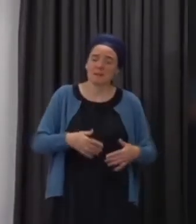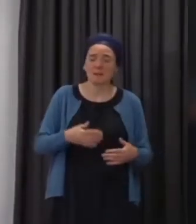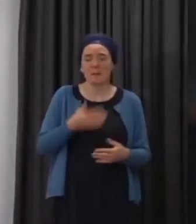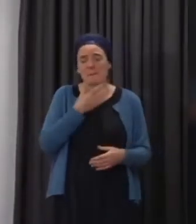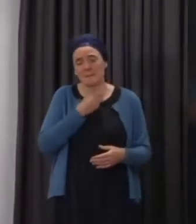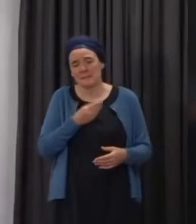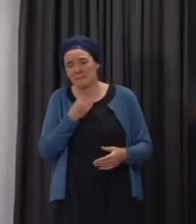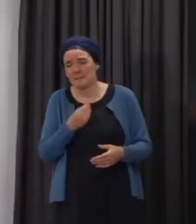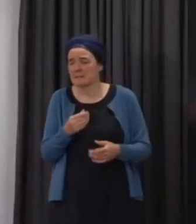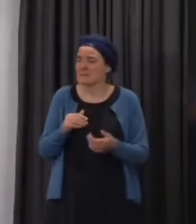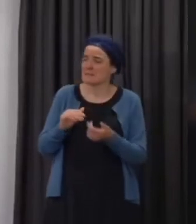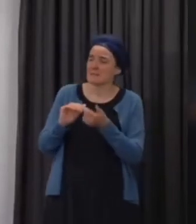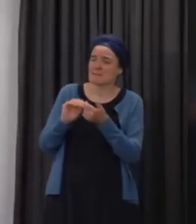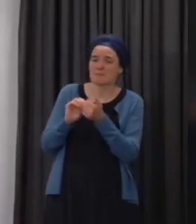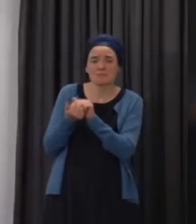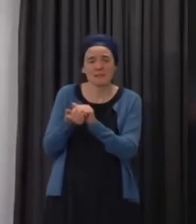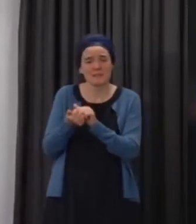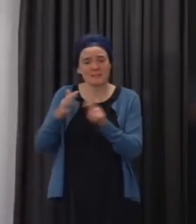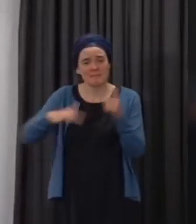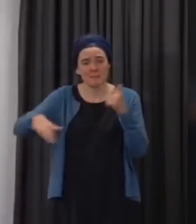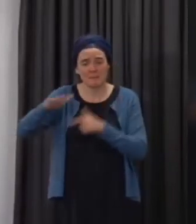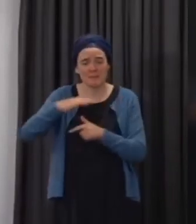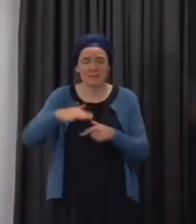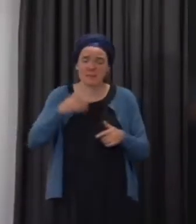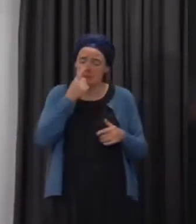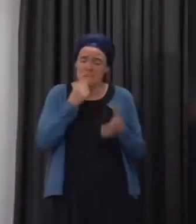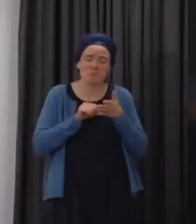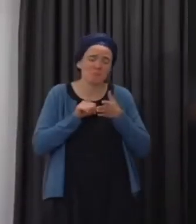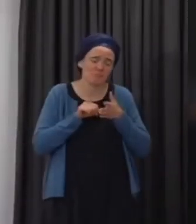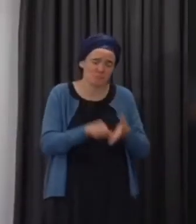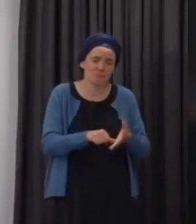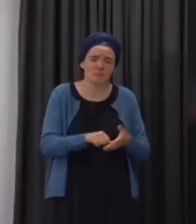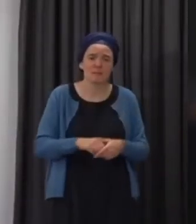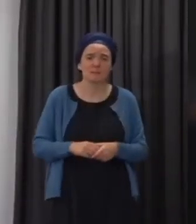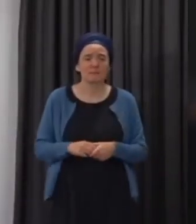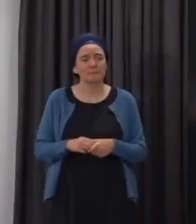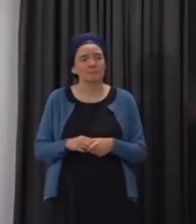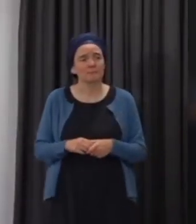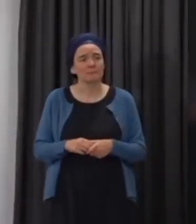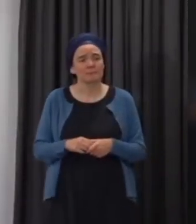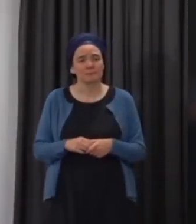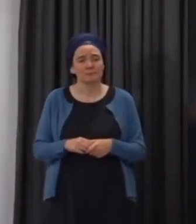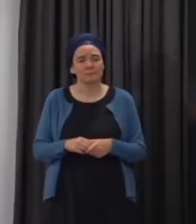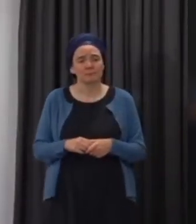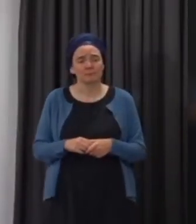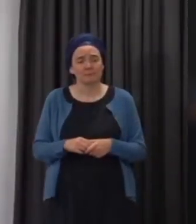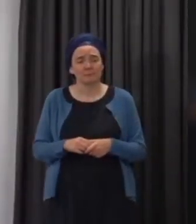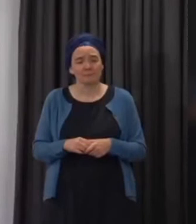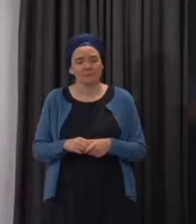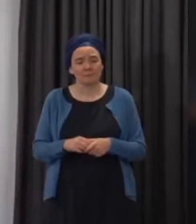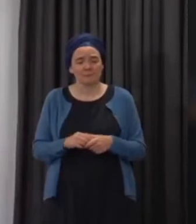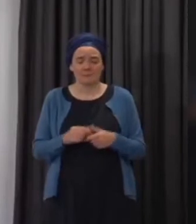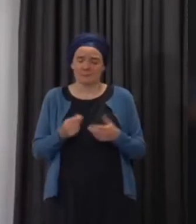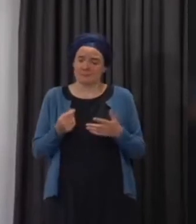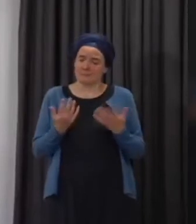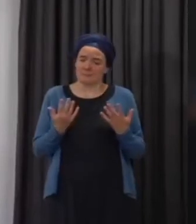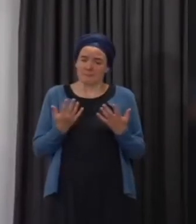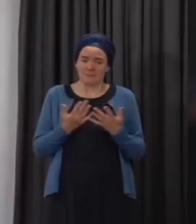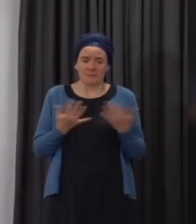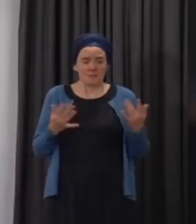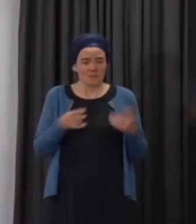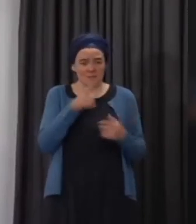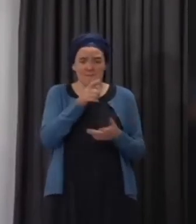particular, it is really painful and difficult. And I'm sure that journalists are asking questions today, just as me and other people who are